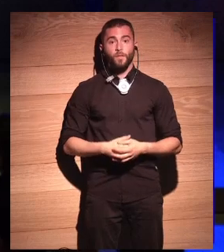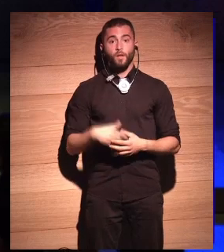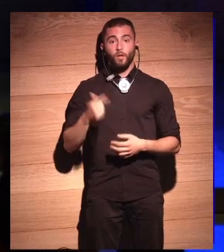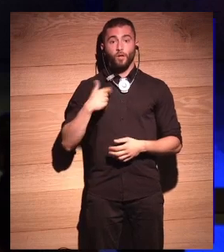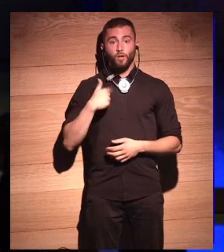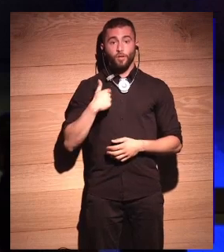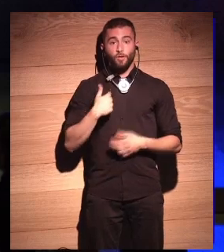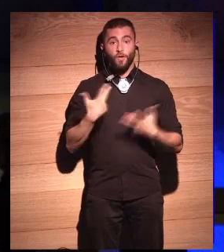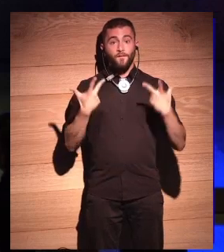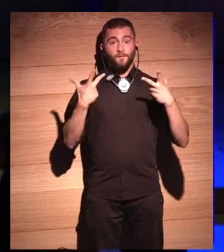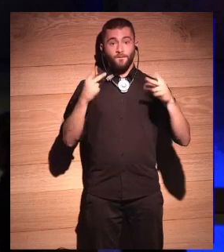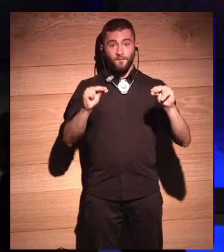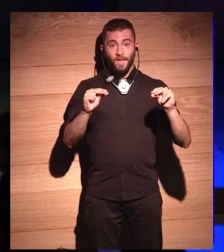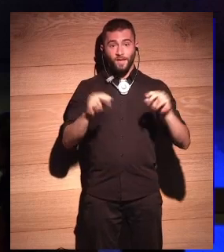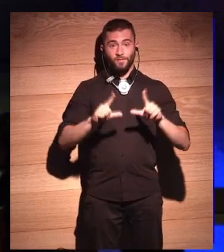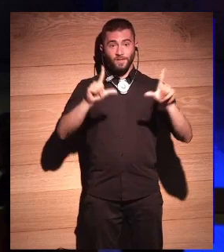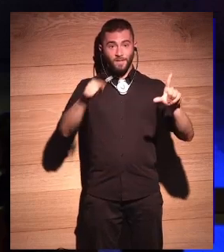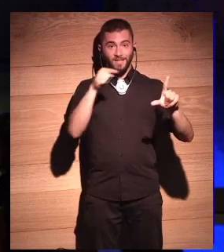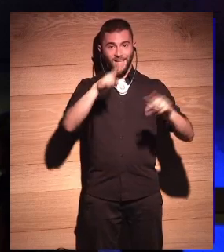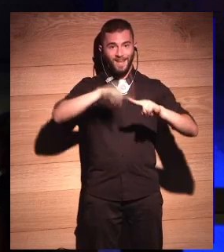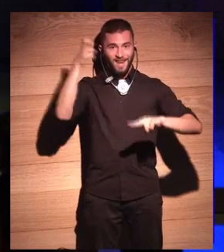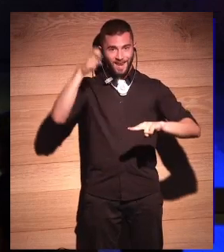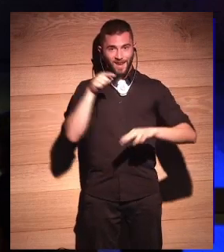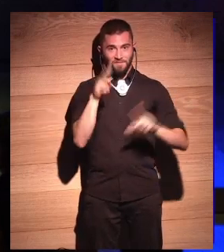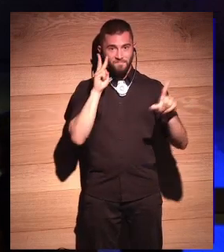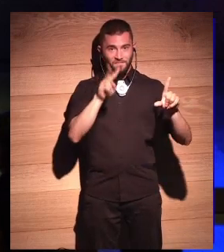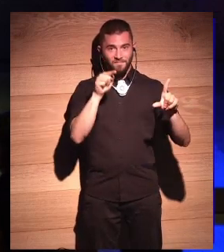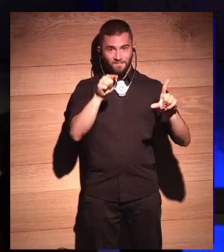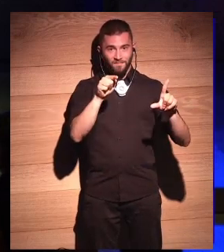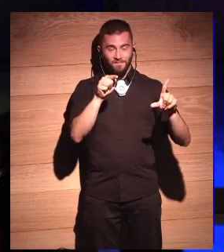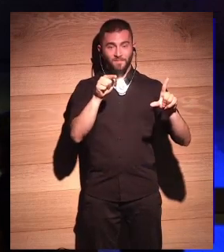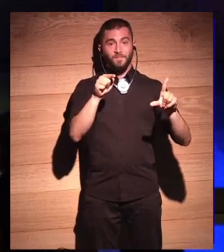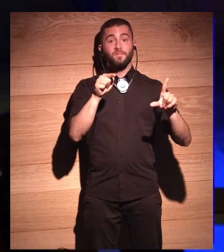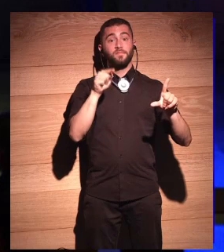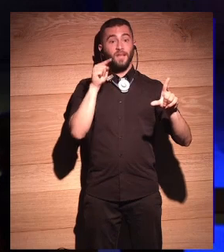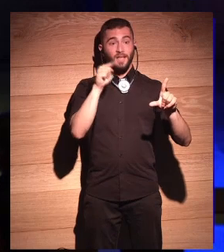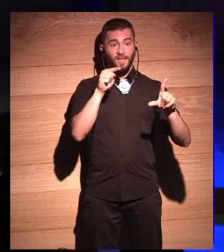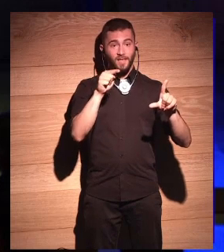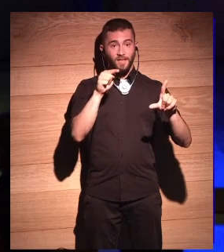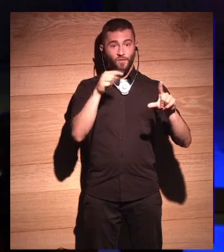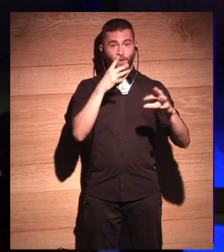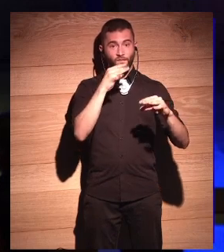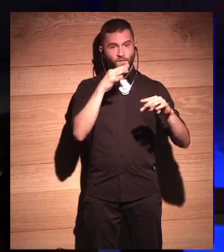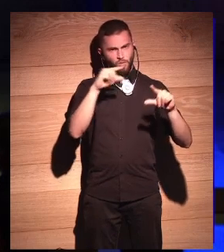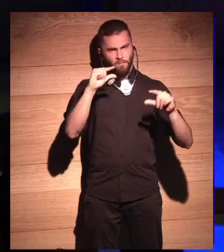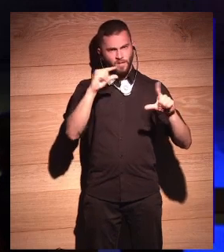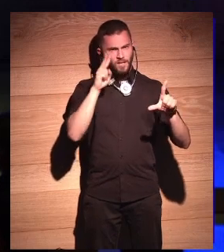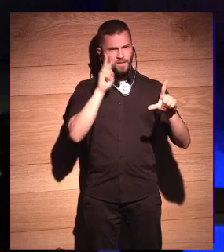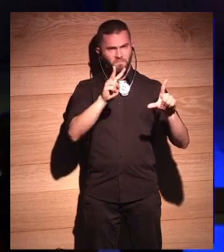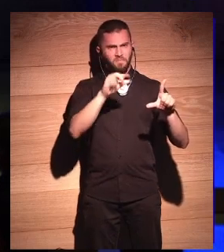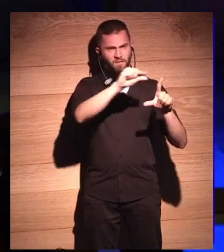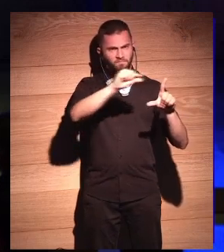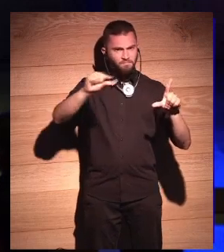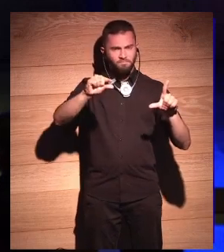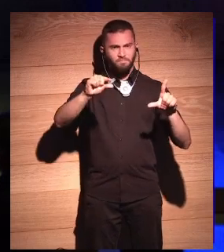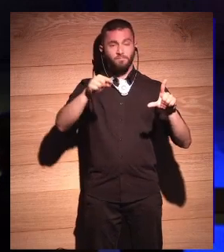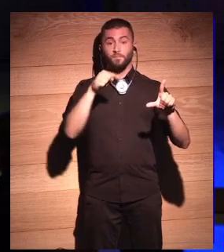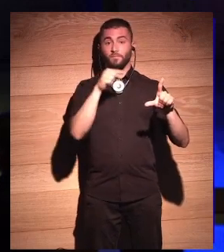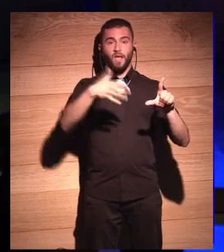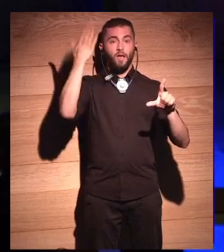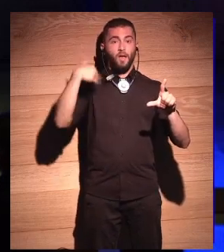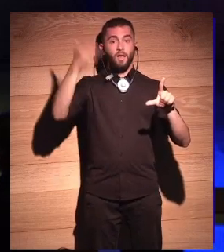thing. There it is. It's a little flute. Once upon a time, this flute was a very special